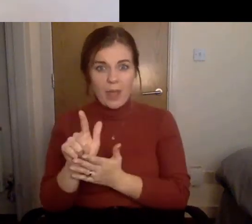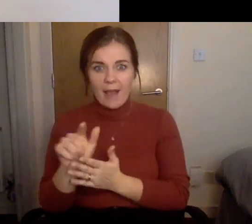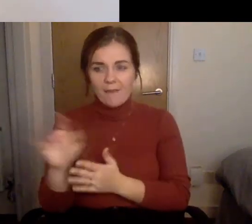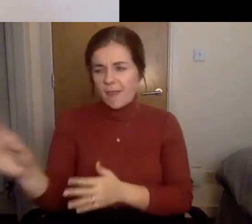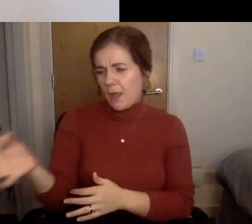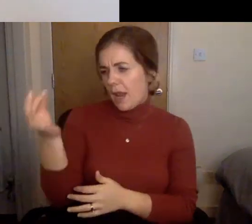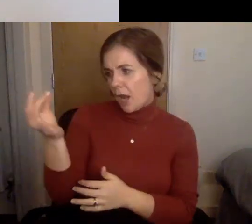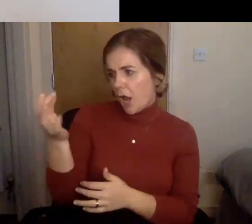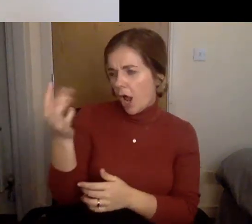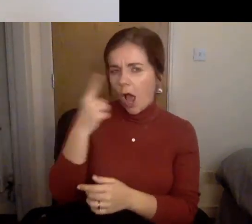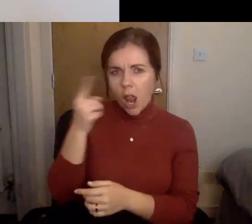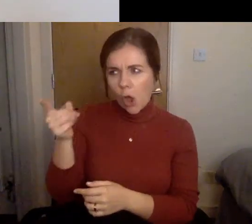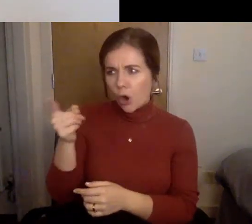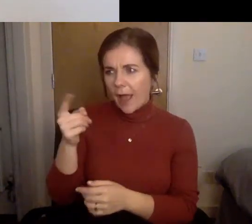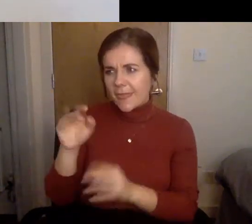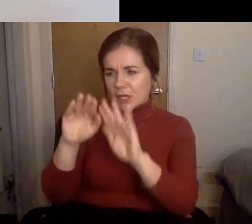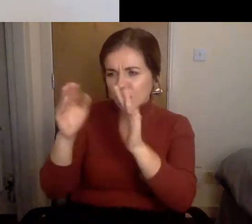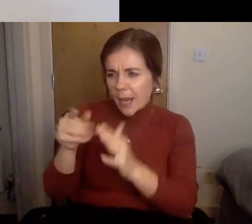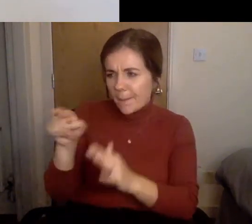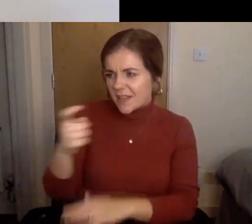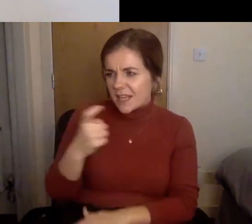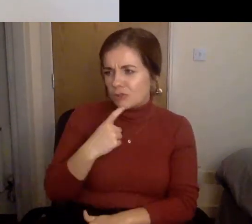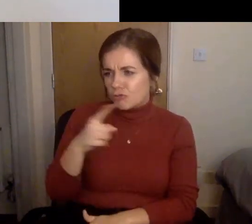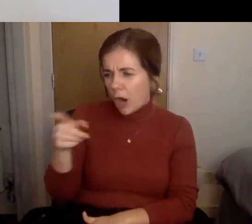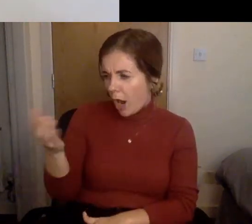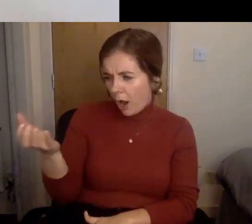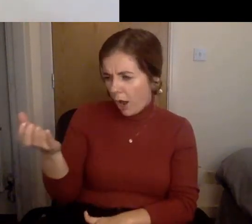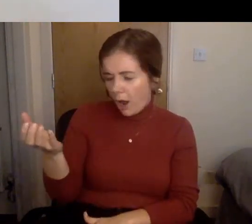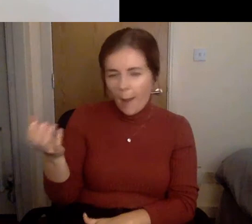of this rock. Isn't that mad? Like,